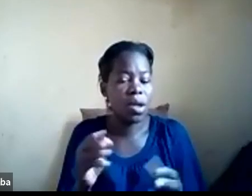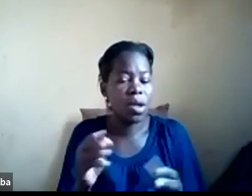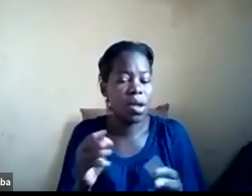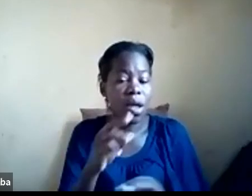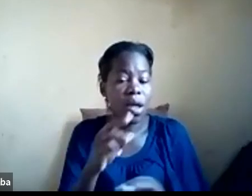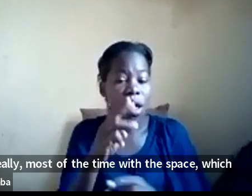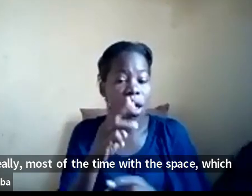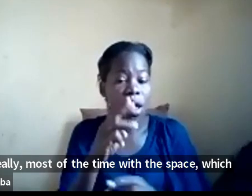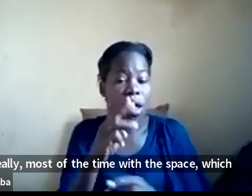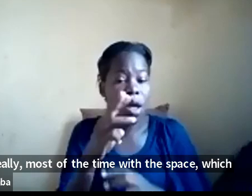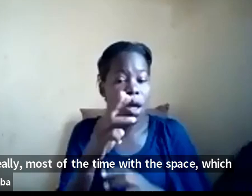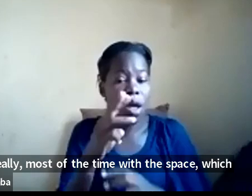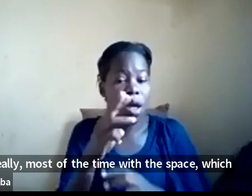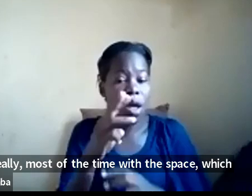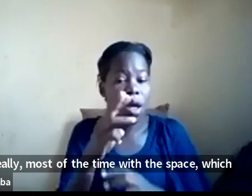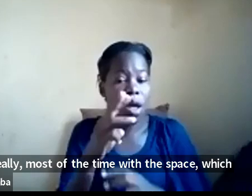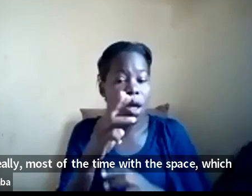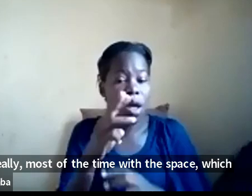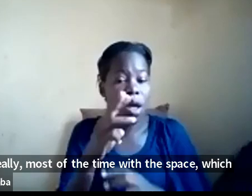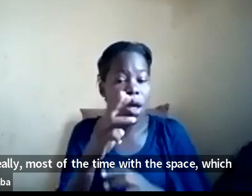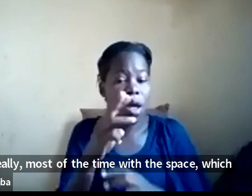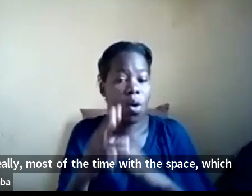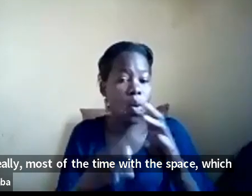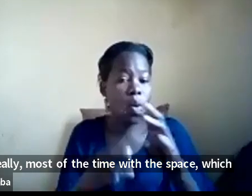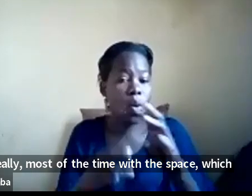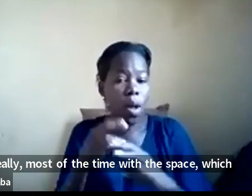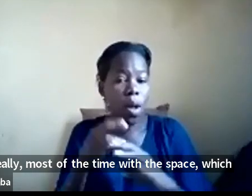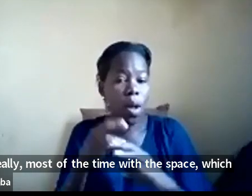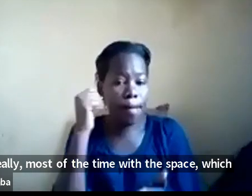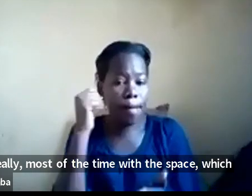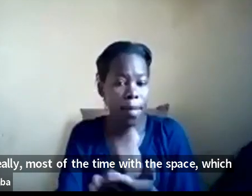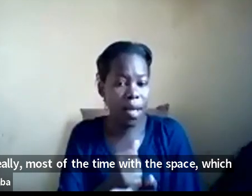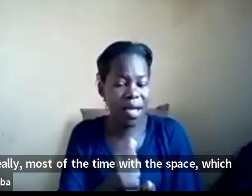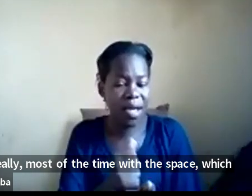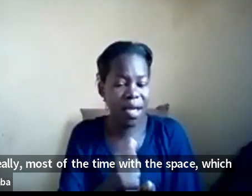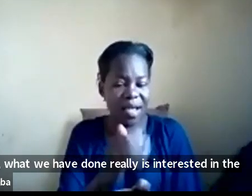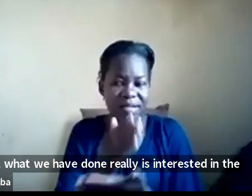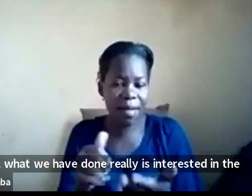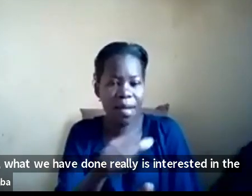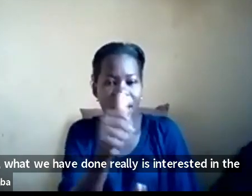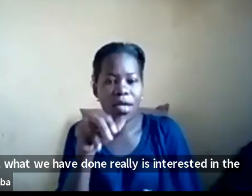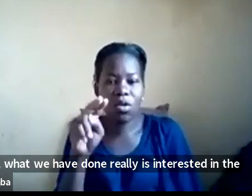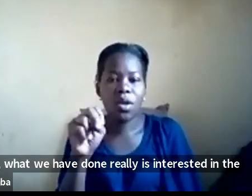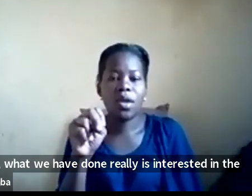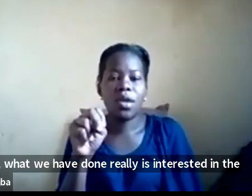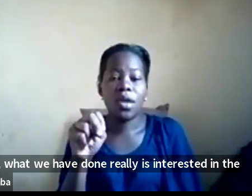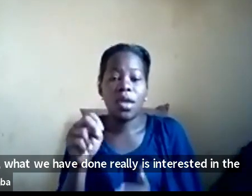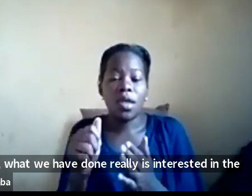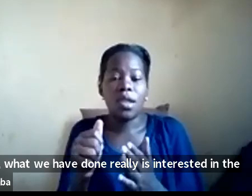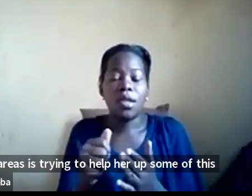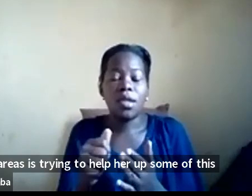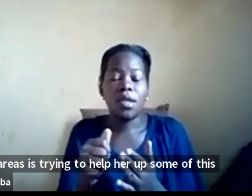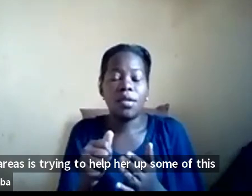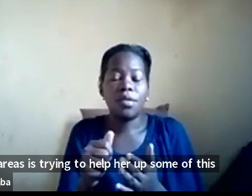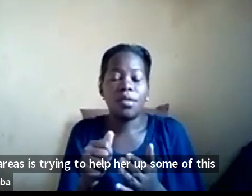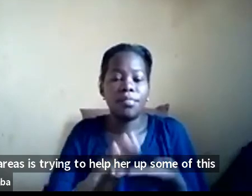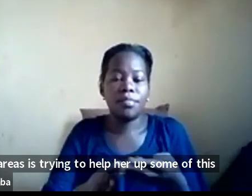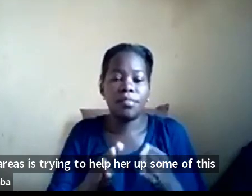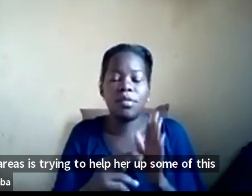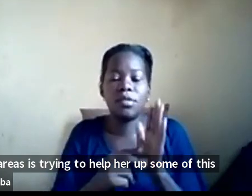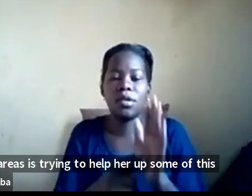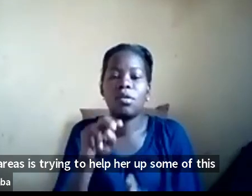space which they own. What we have done really is in the rural areas is trying to help power up some of these health centers